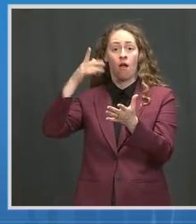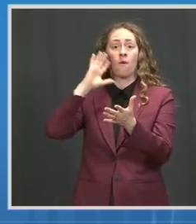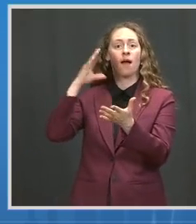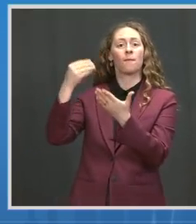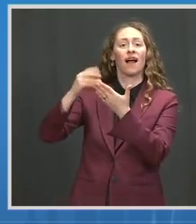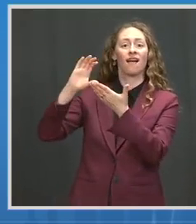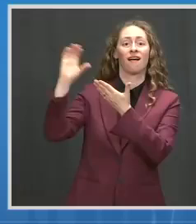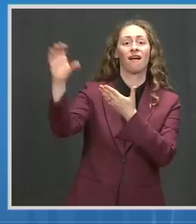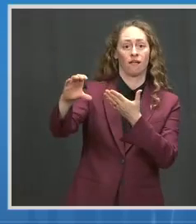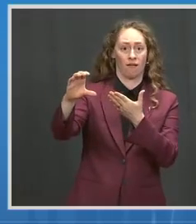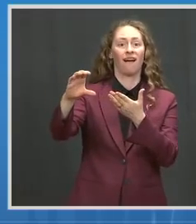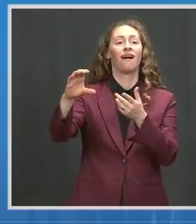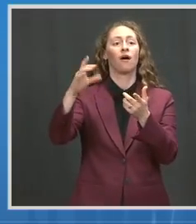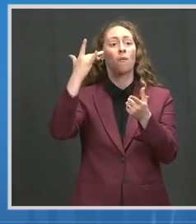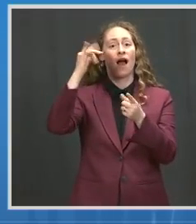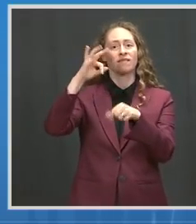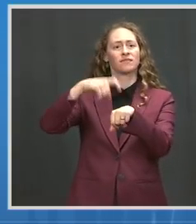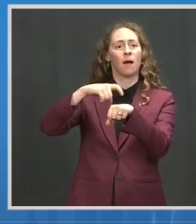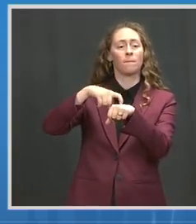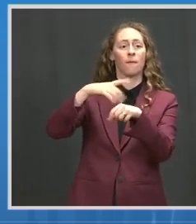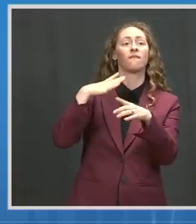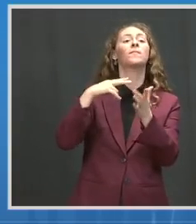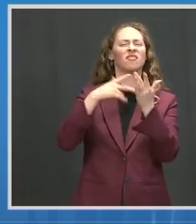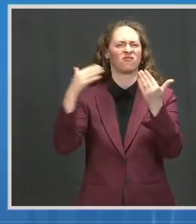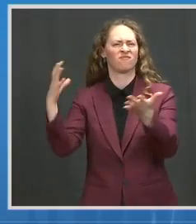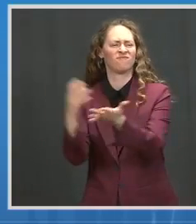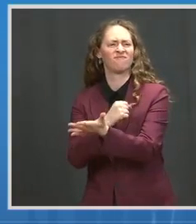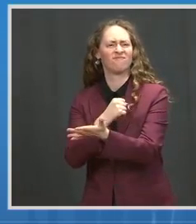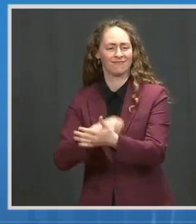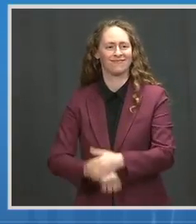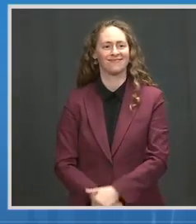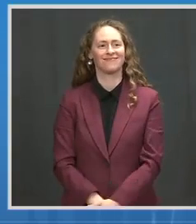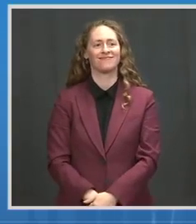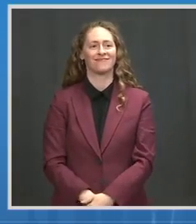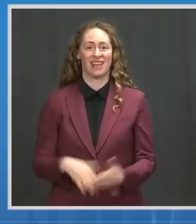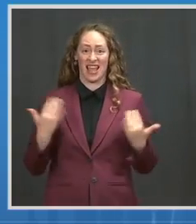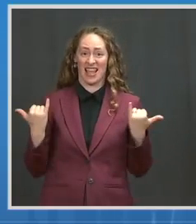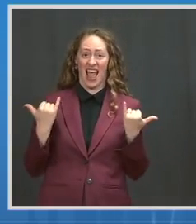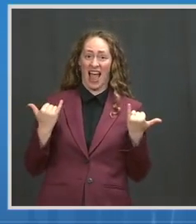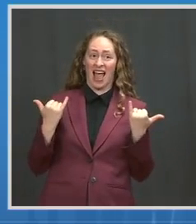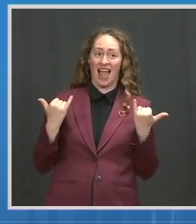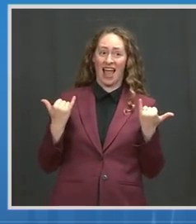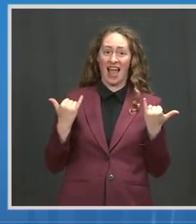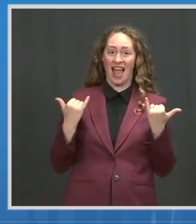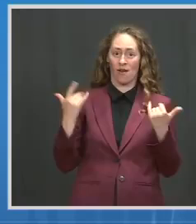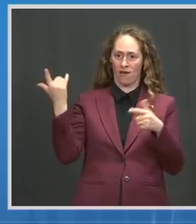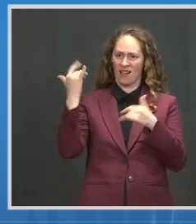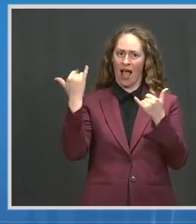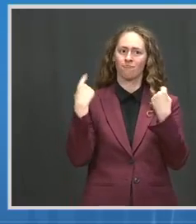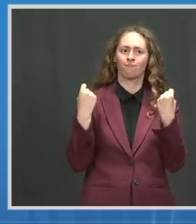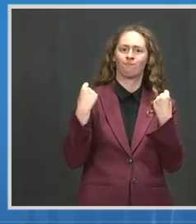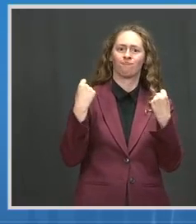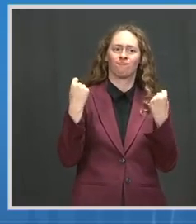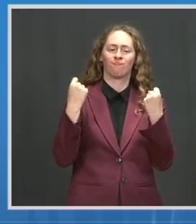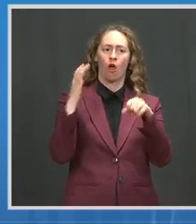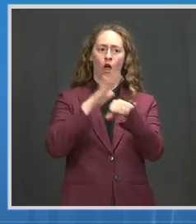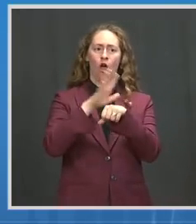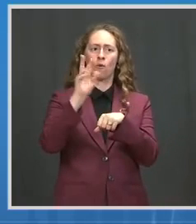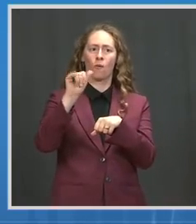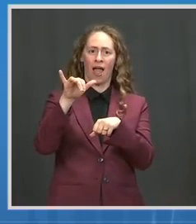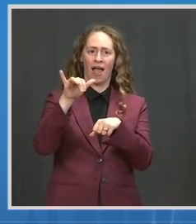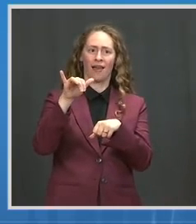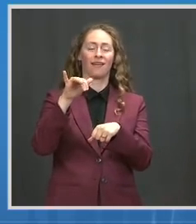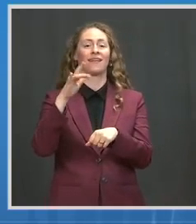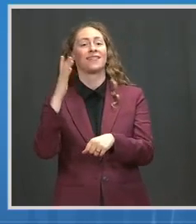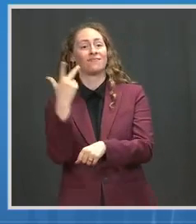Today, Jonathan Carlisle is on his way to being fully vaccinated. And he's a millionaire because he also won Ohio's